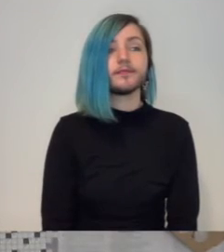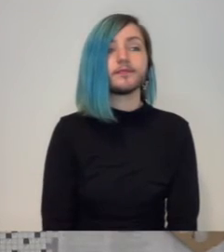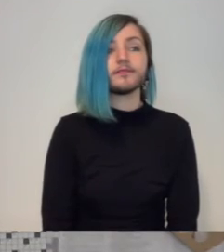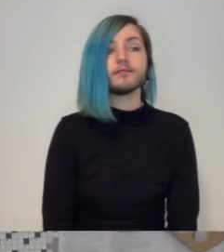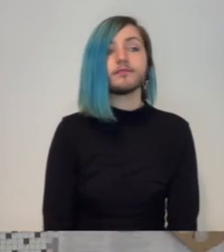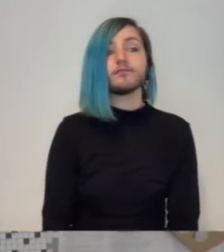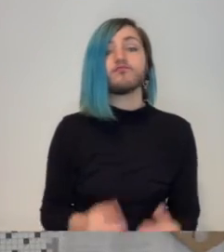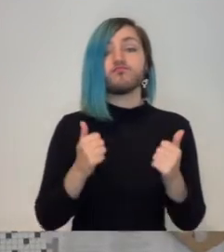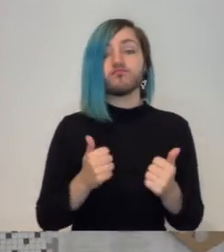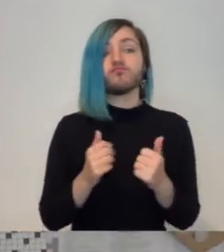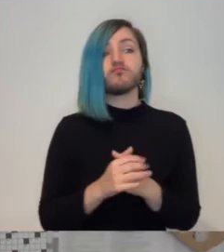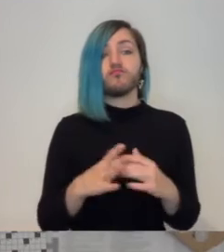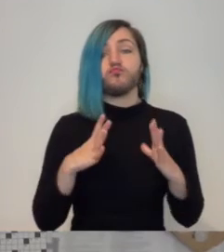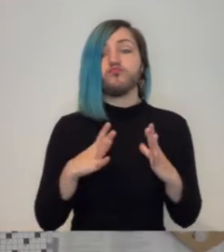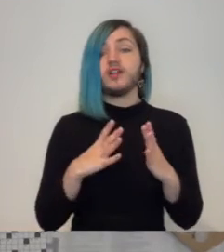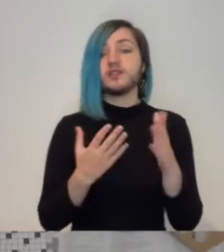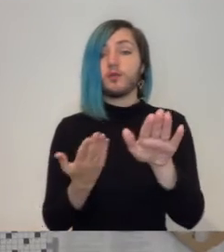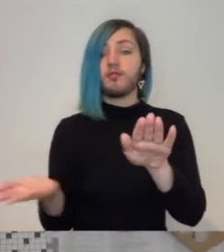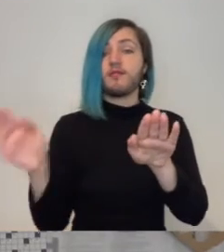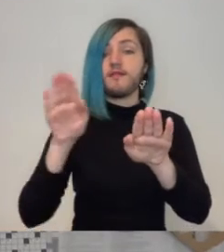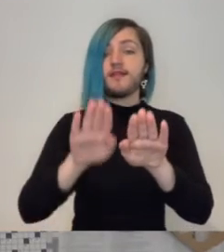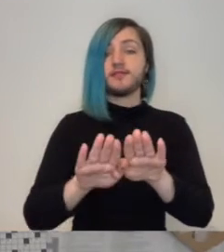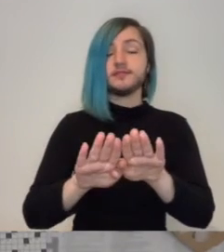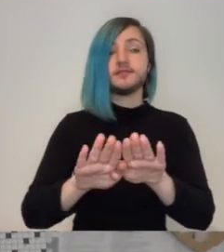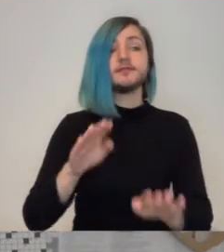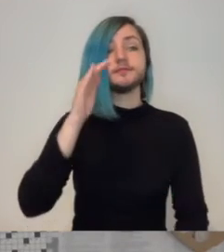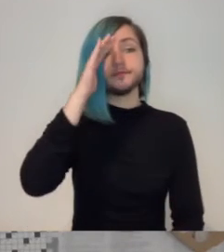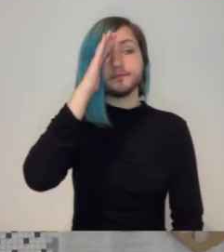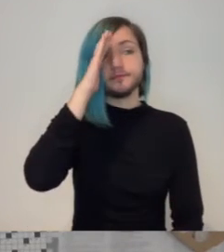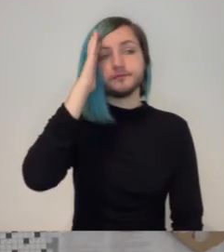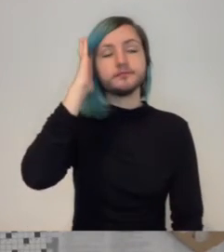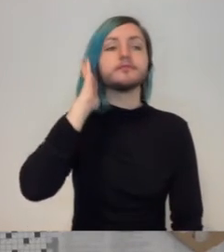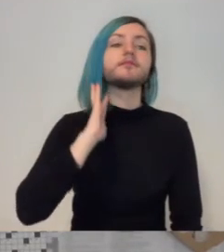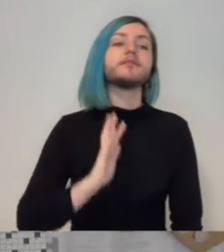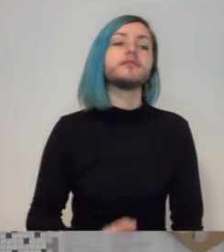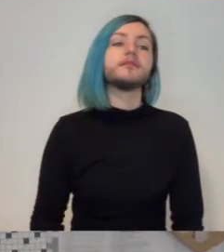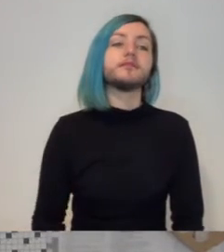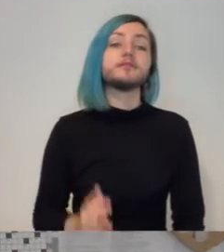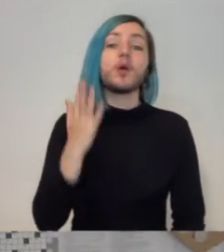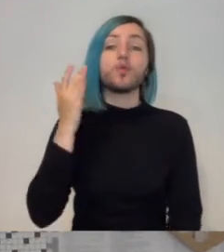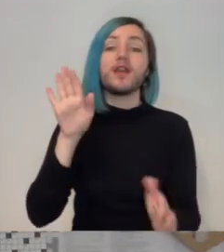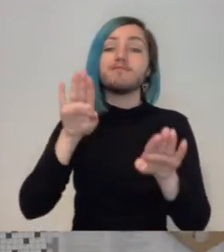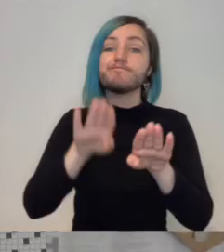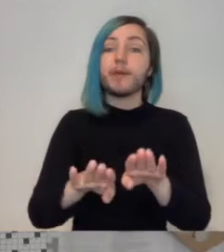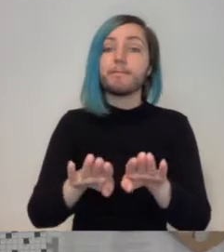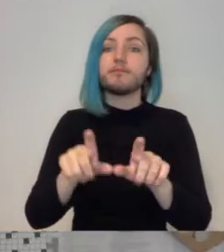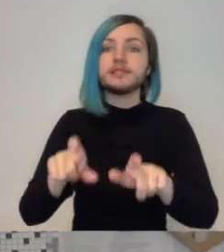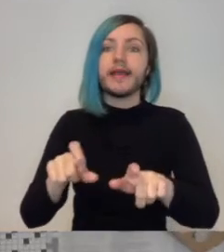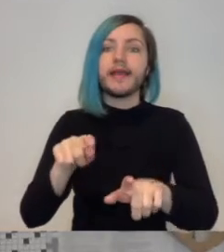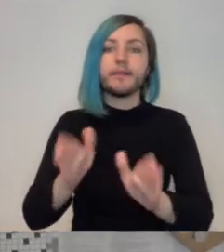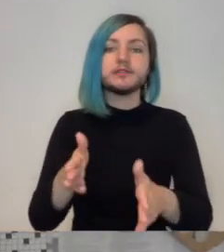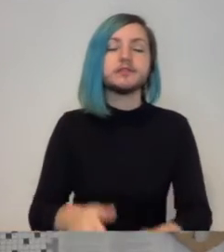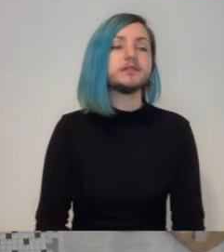This is already down, so I'm just going to stick the towel next to it. But once it's down, it has to stay down.